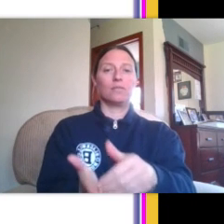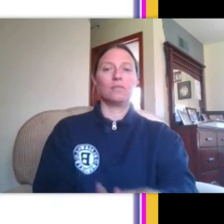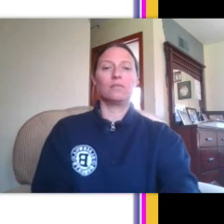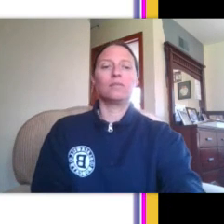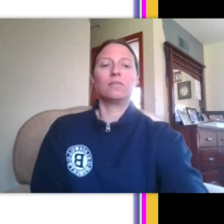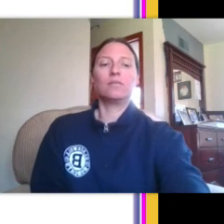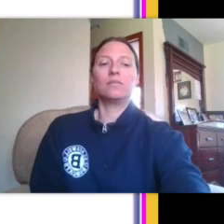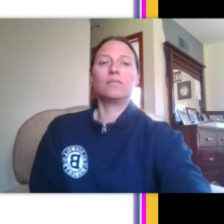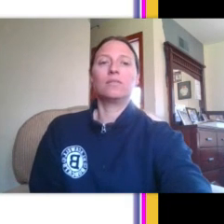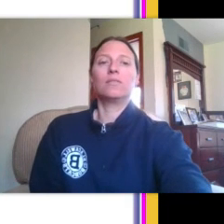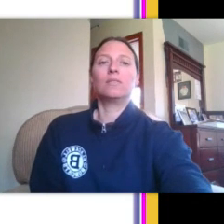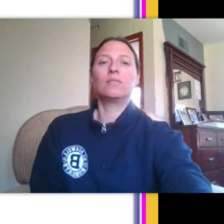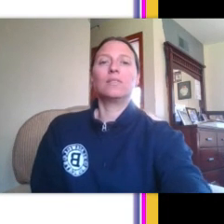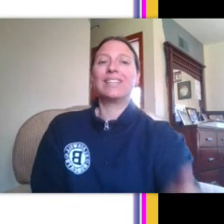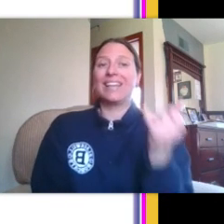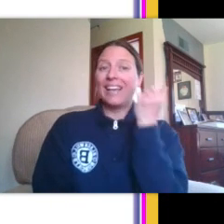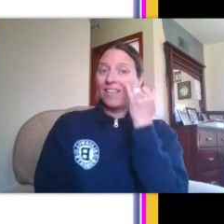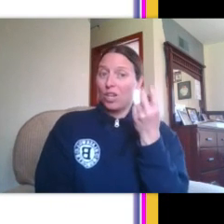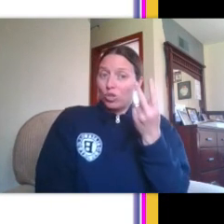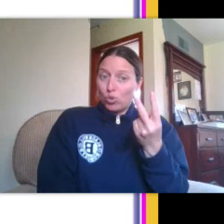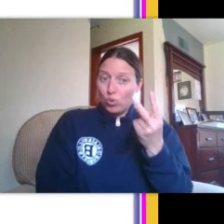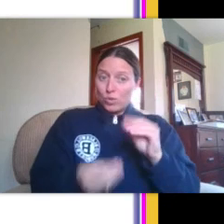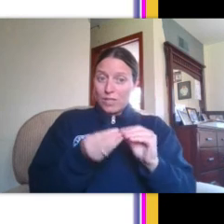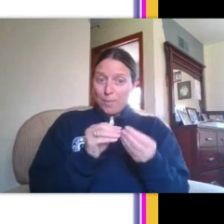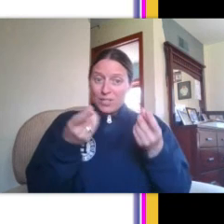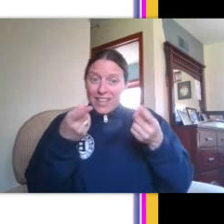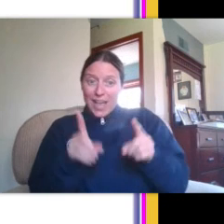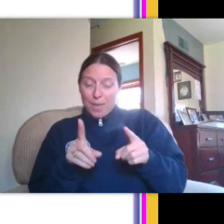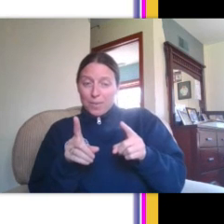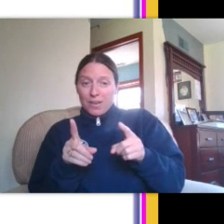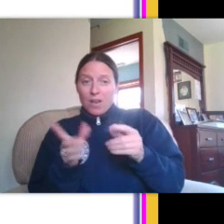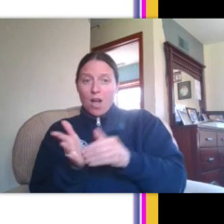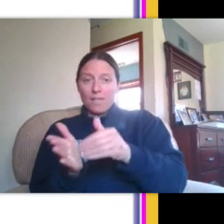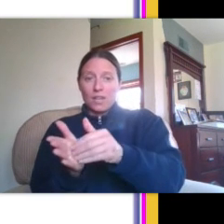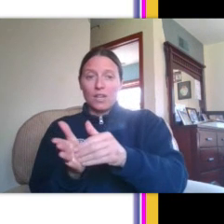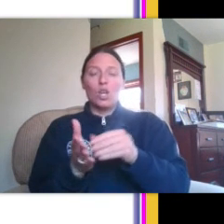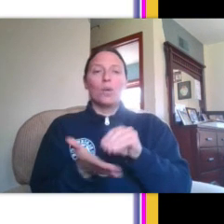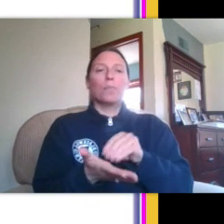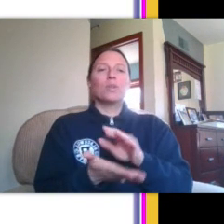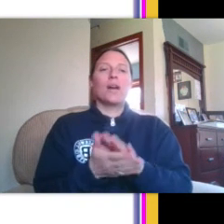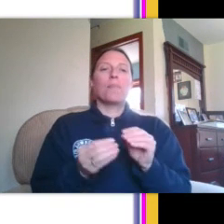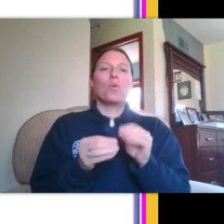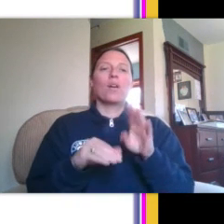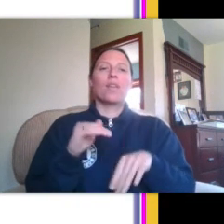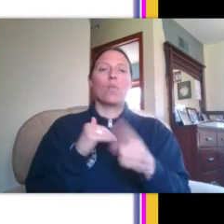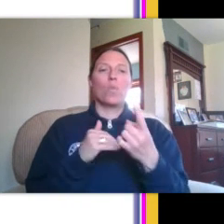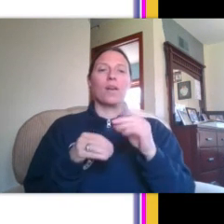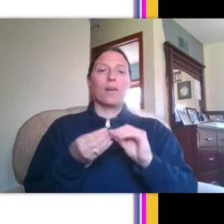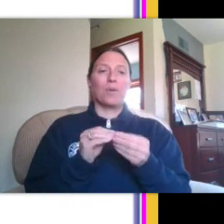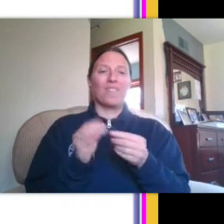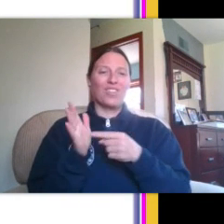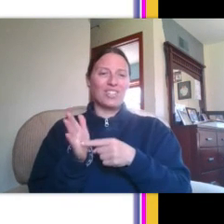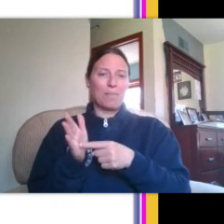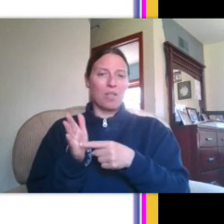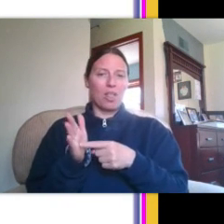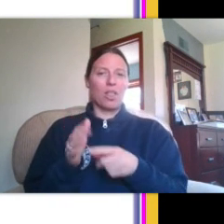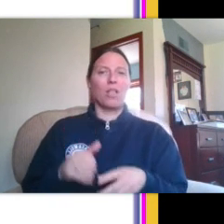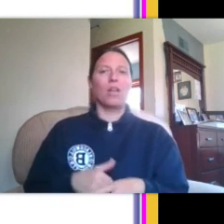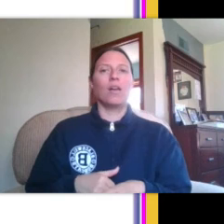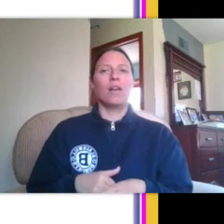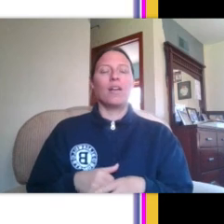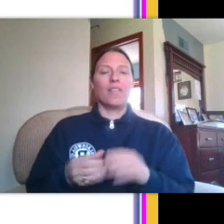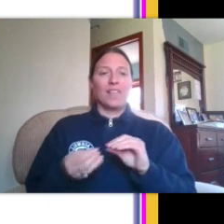And if there are 2 numbers that occur most often, you can put down more than one number. For example, for this one,